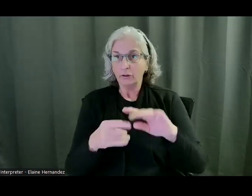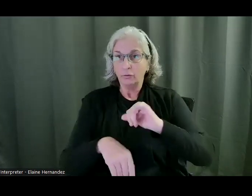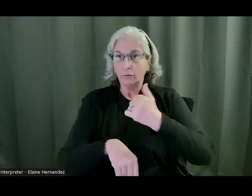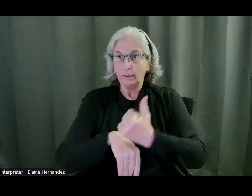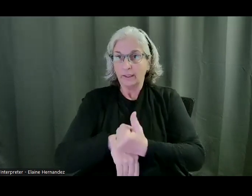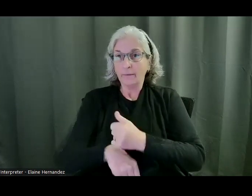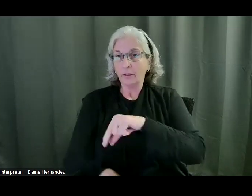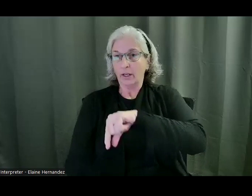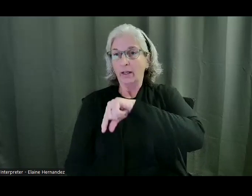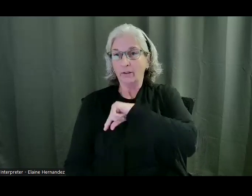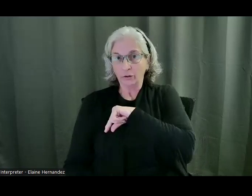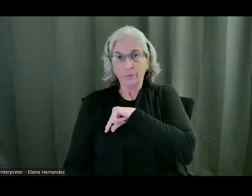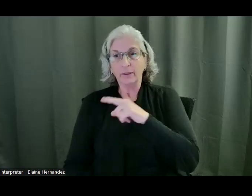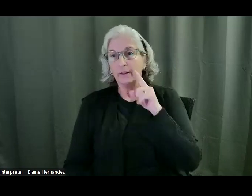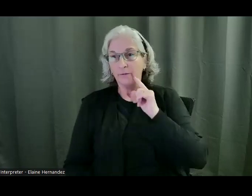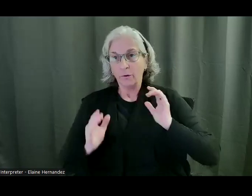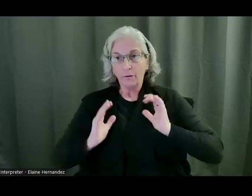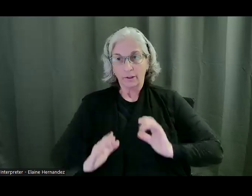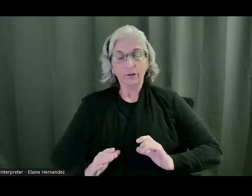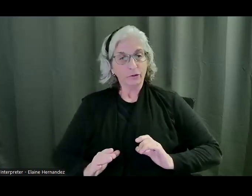slide, please.